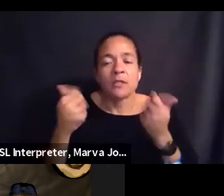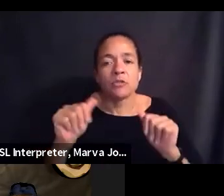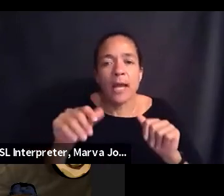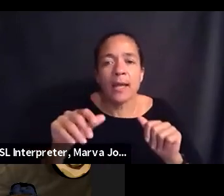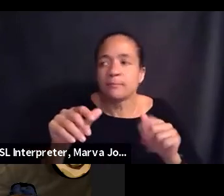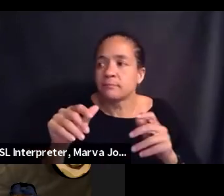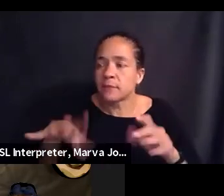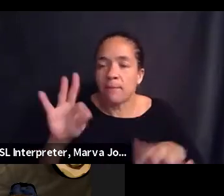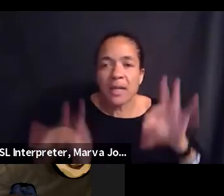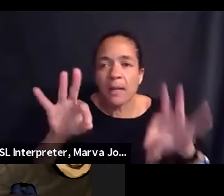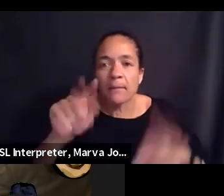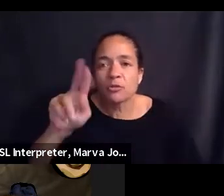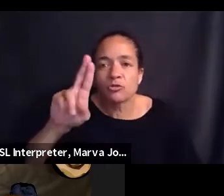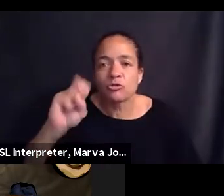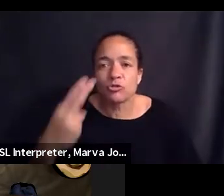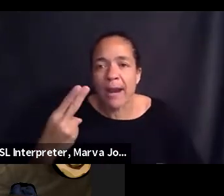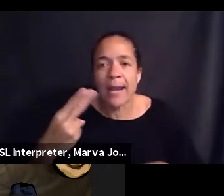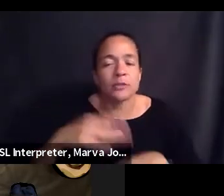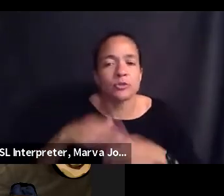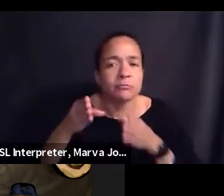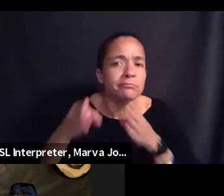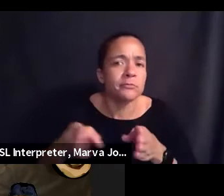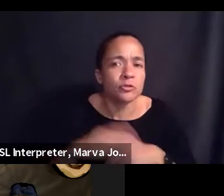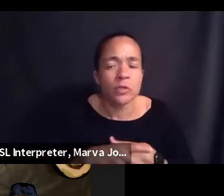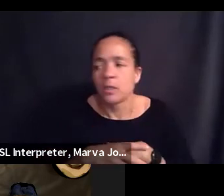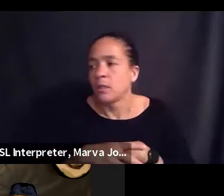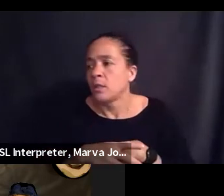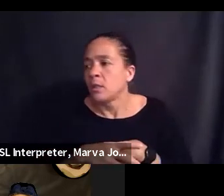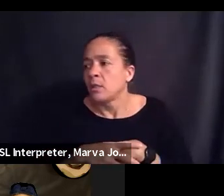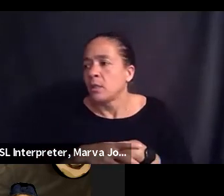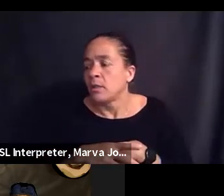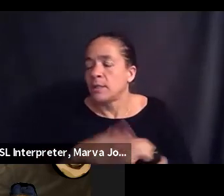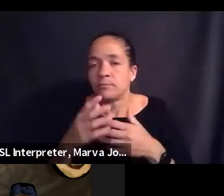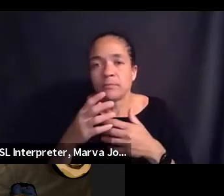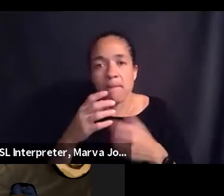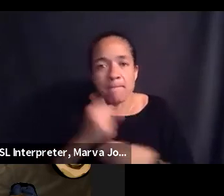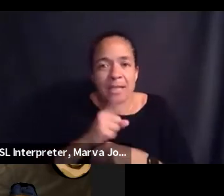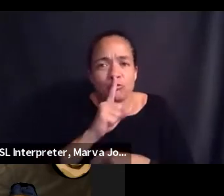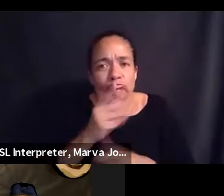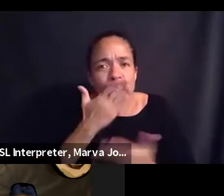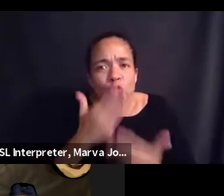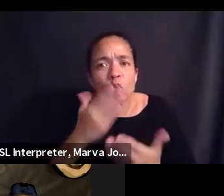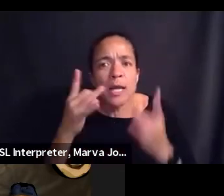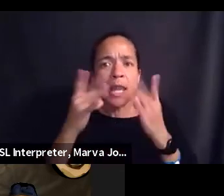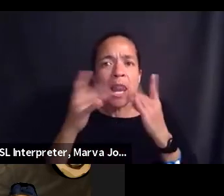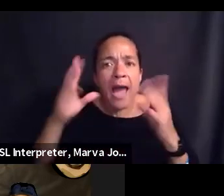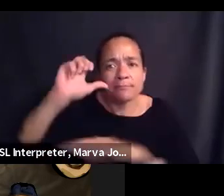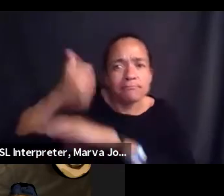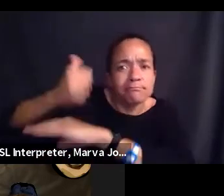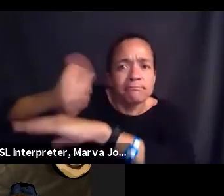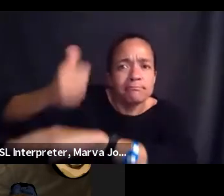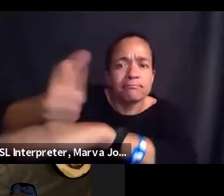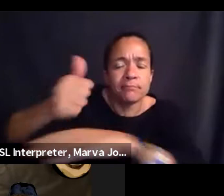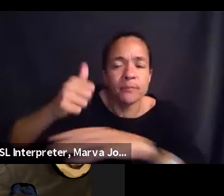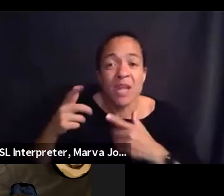down the street. They're trying to make sure our neighborhood is well lit. And a lot of people are doing that on their